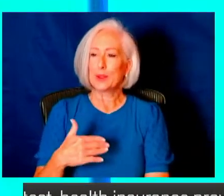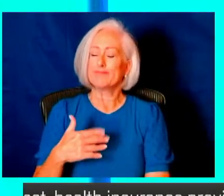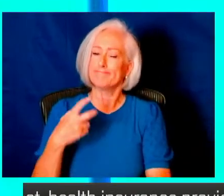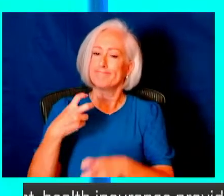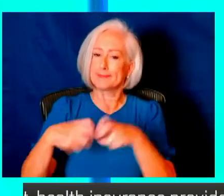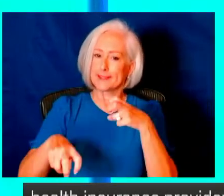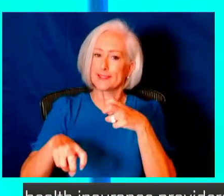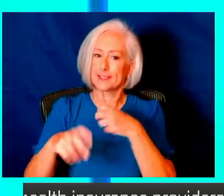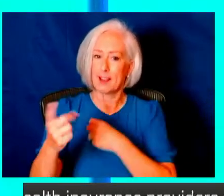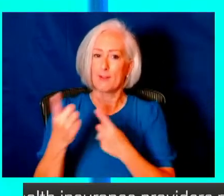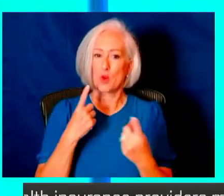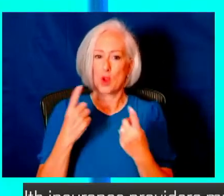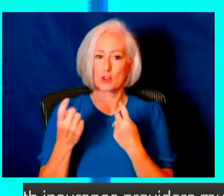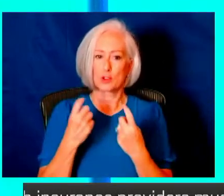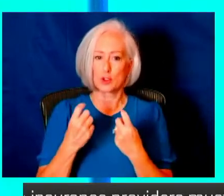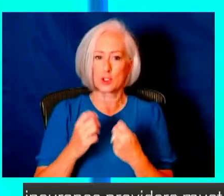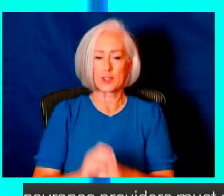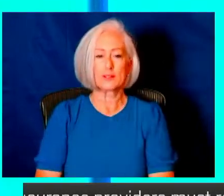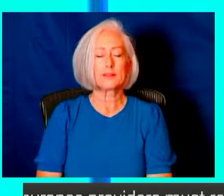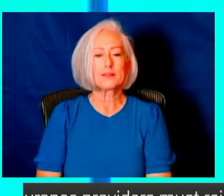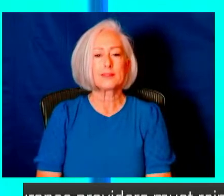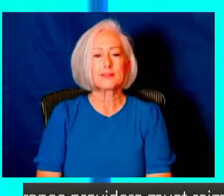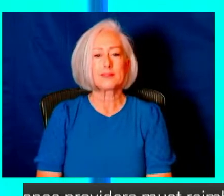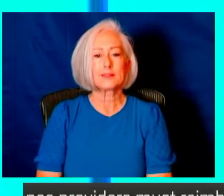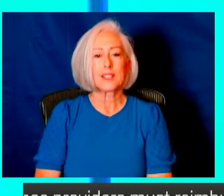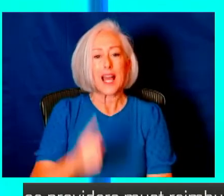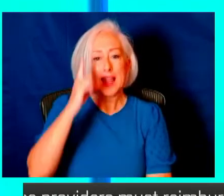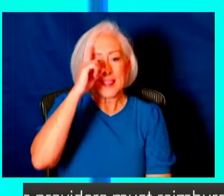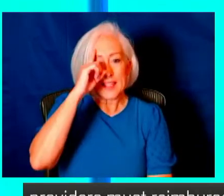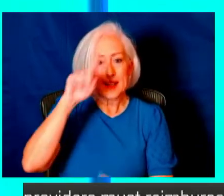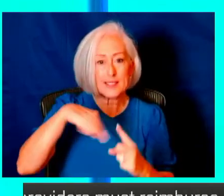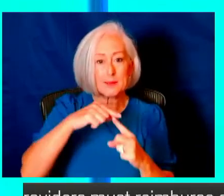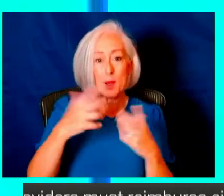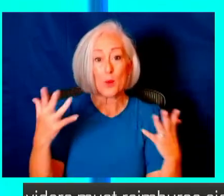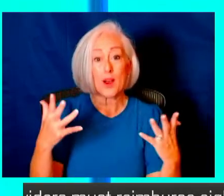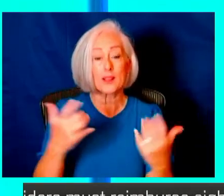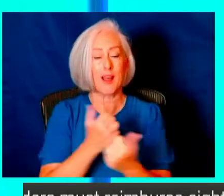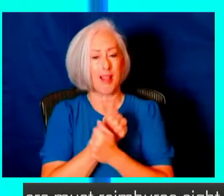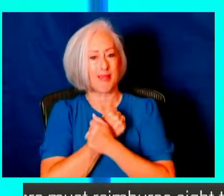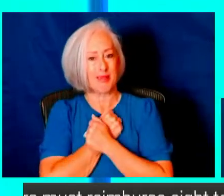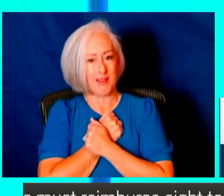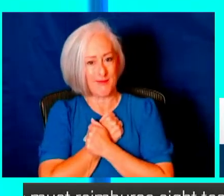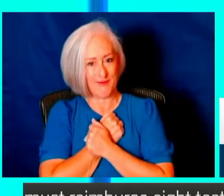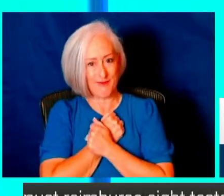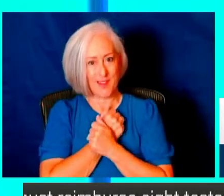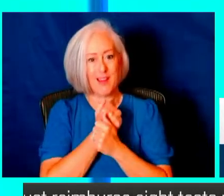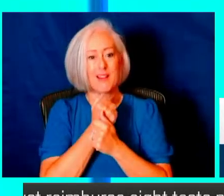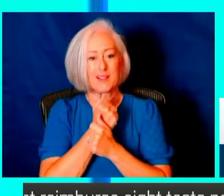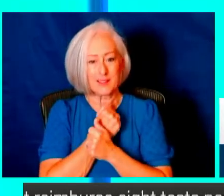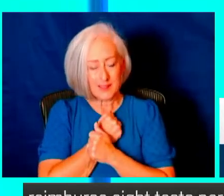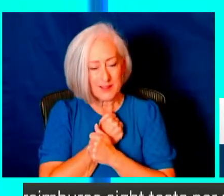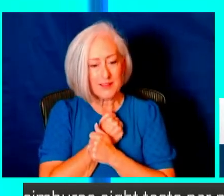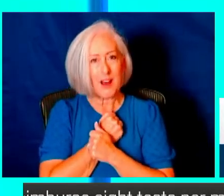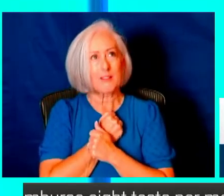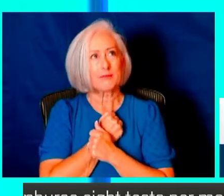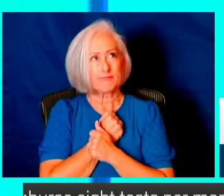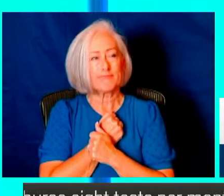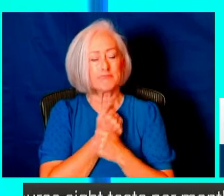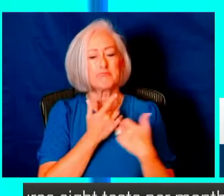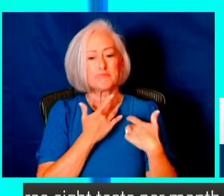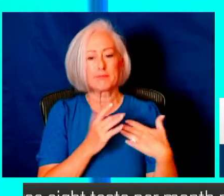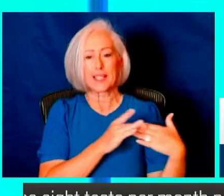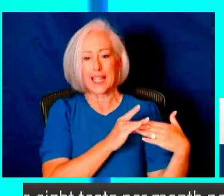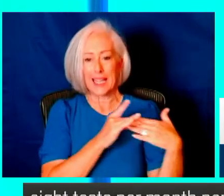think it comes down to love. Love guides so much of what we do,